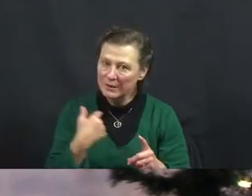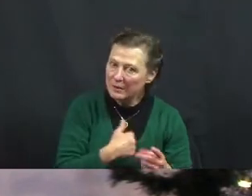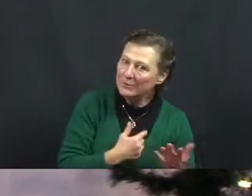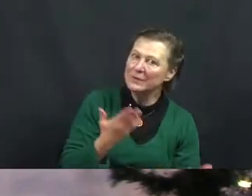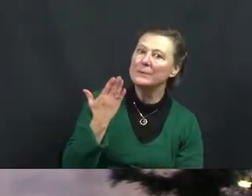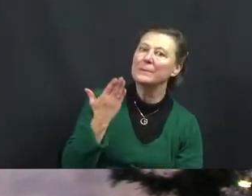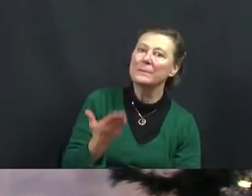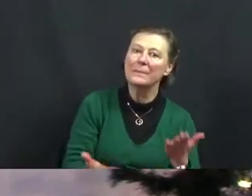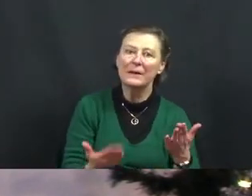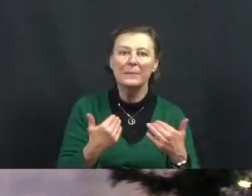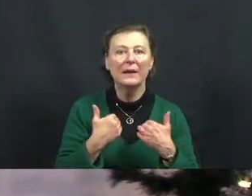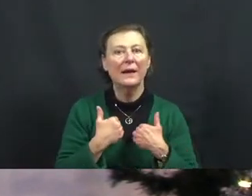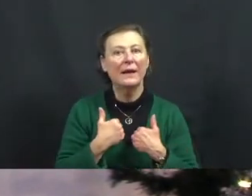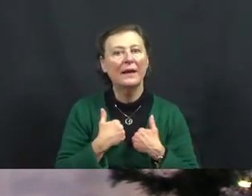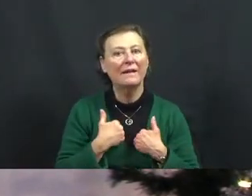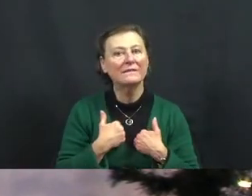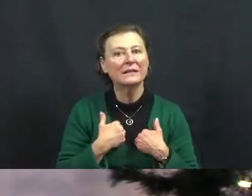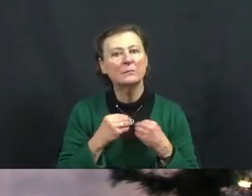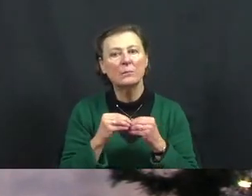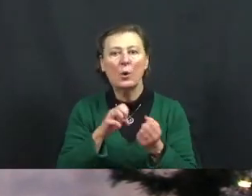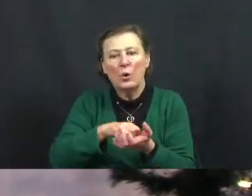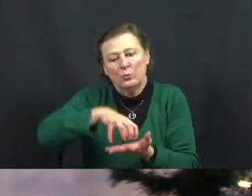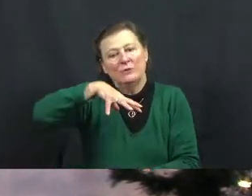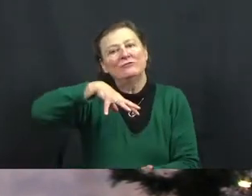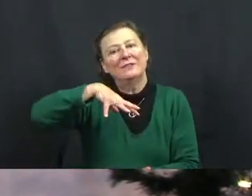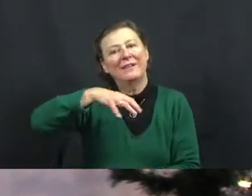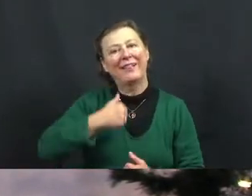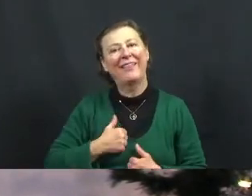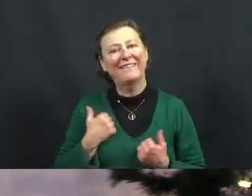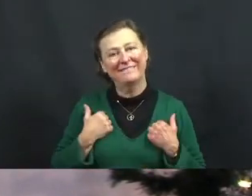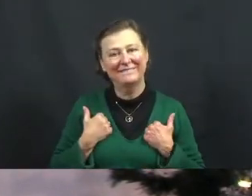have abundant life.